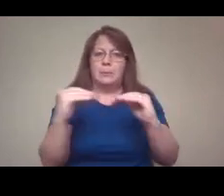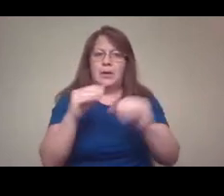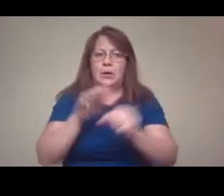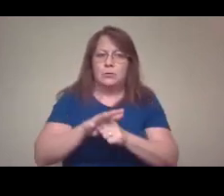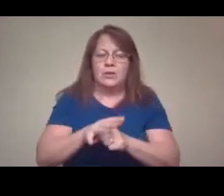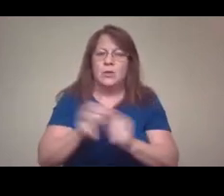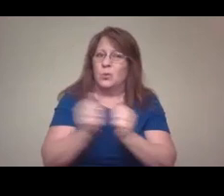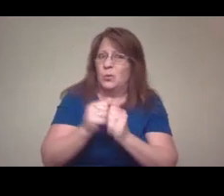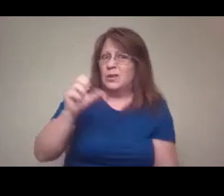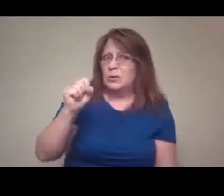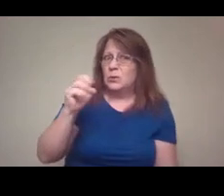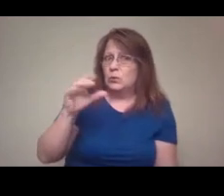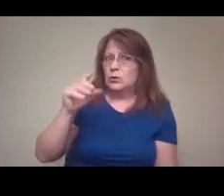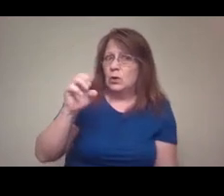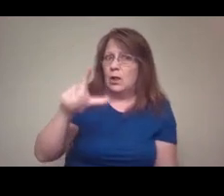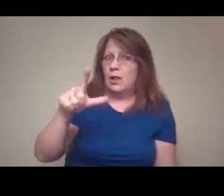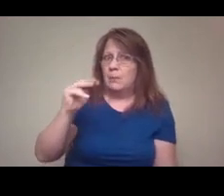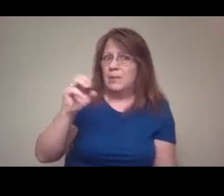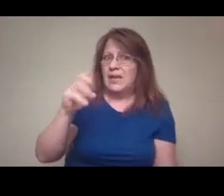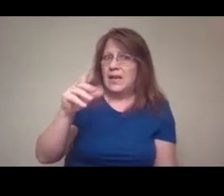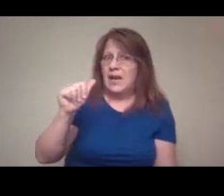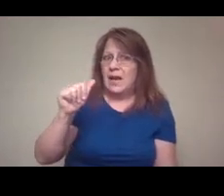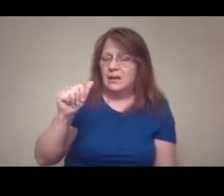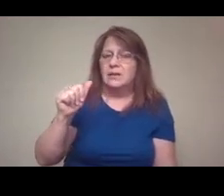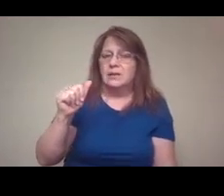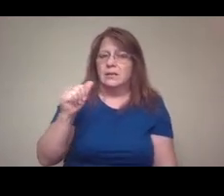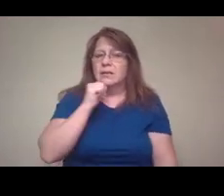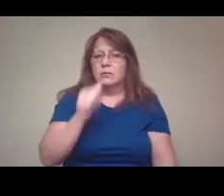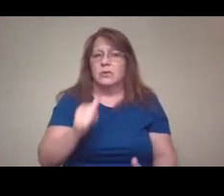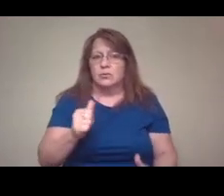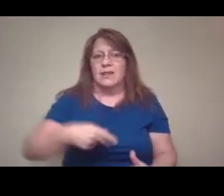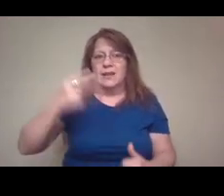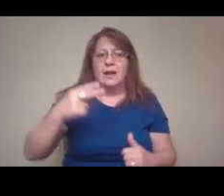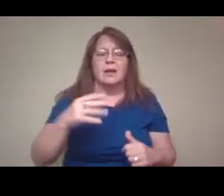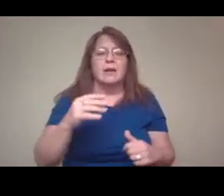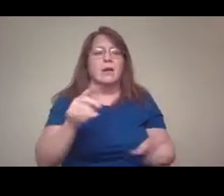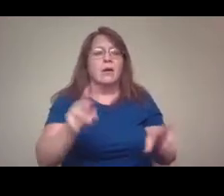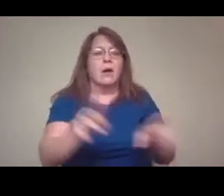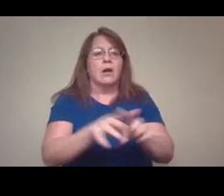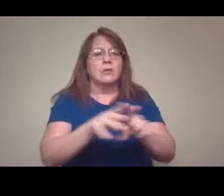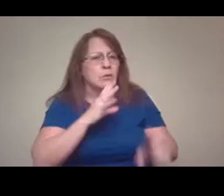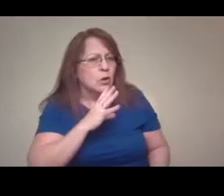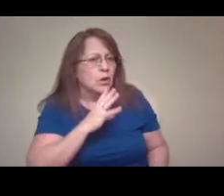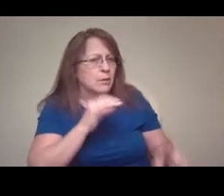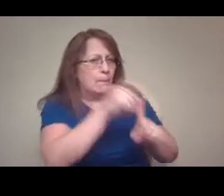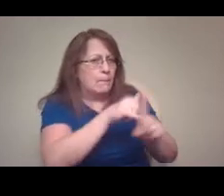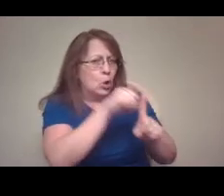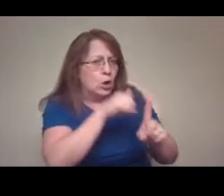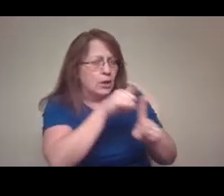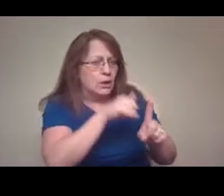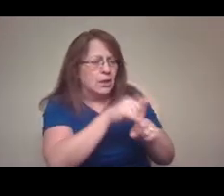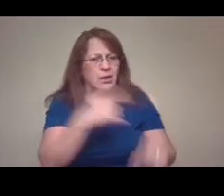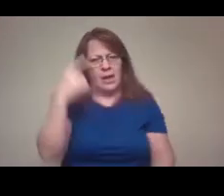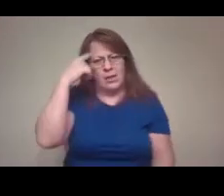issues among people their age. When we asked Adams County youth about bullying in their community, we found that they thought that bullying